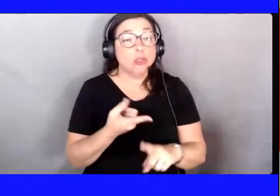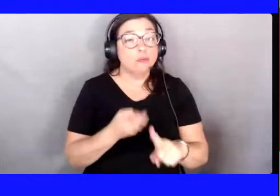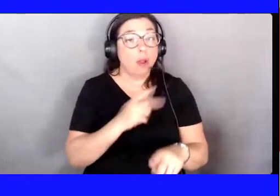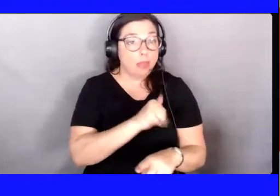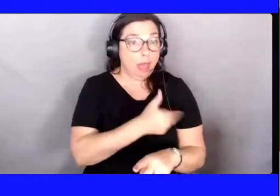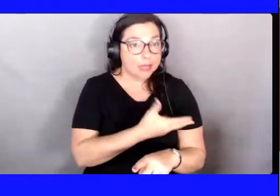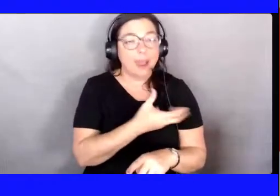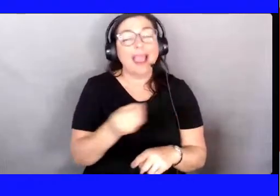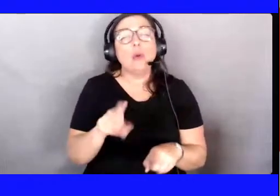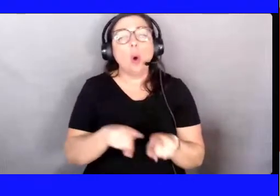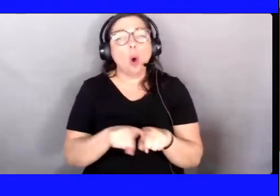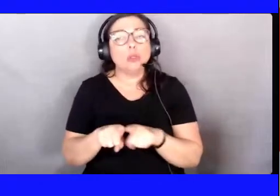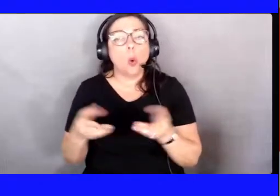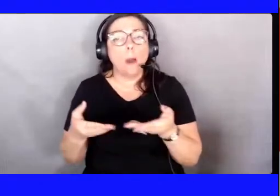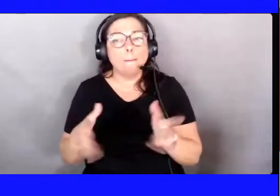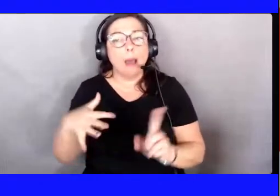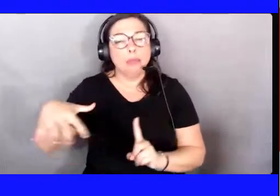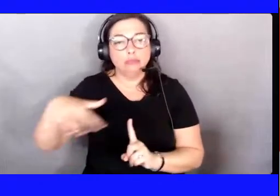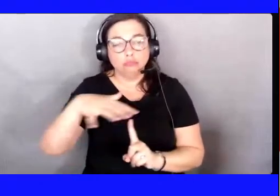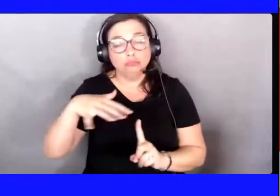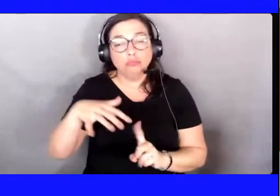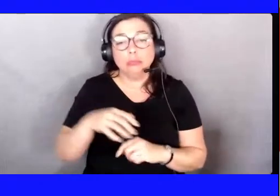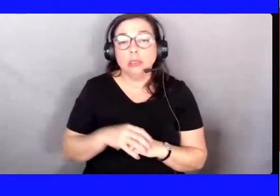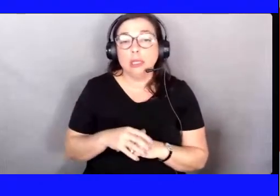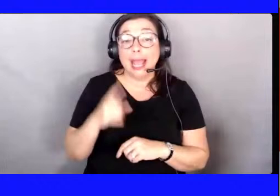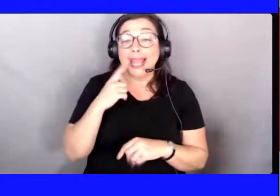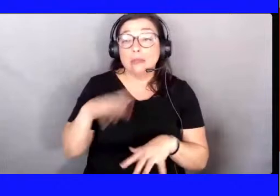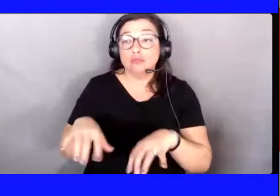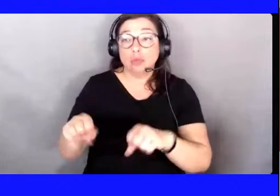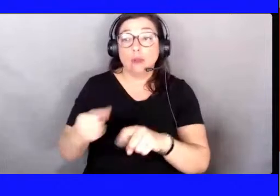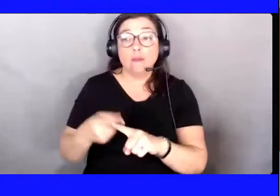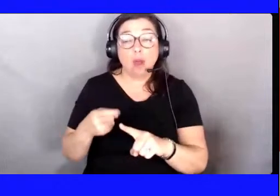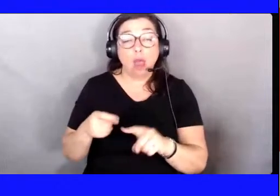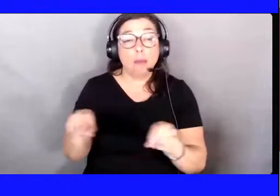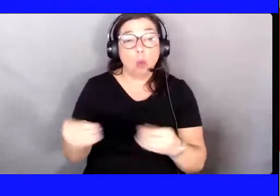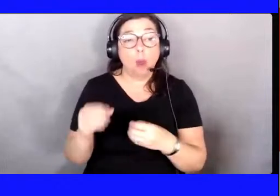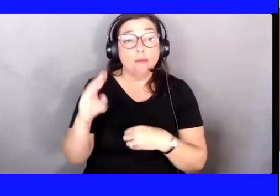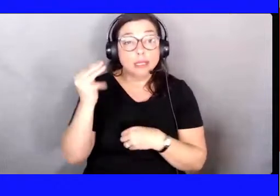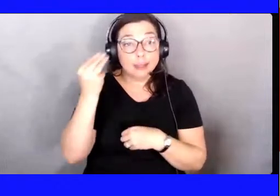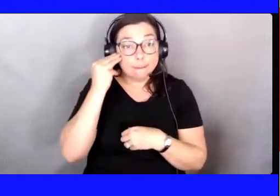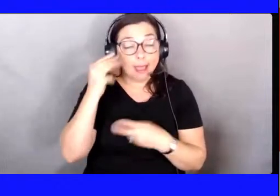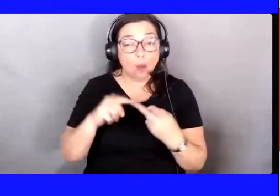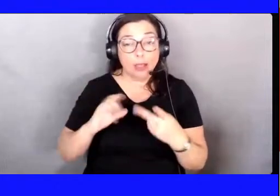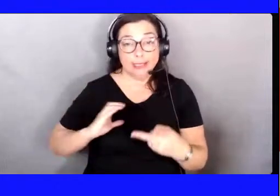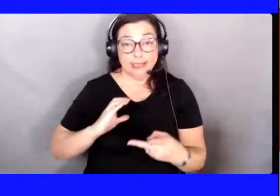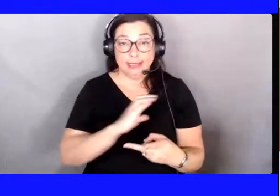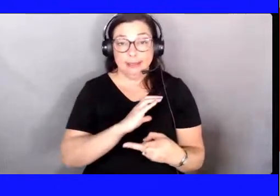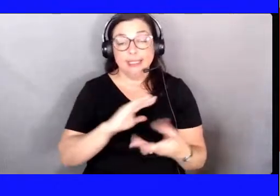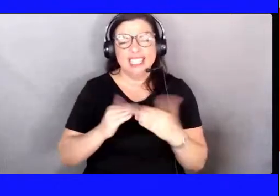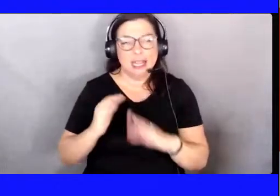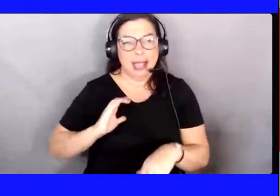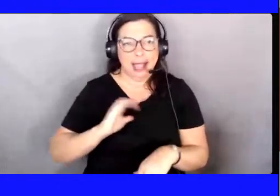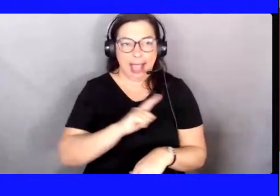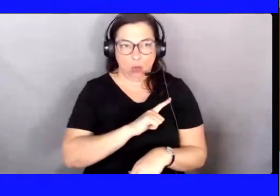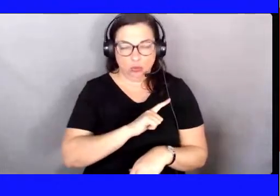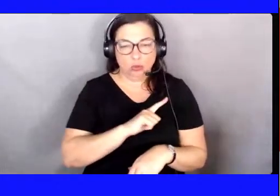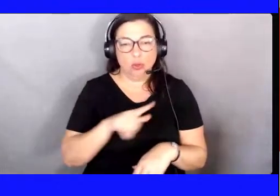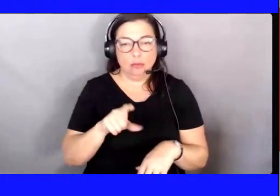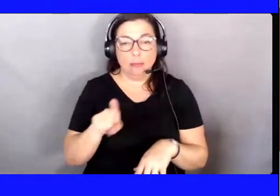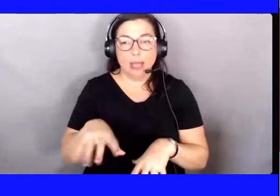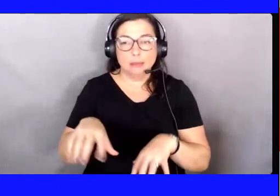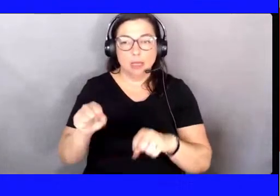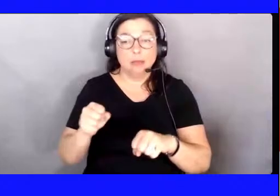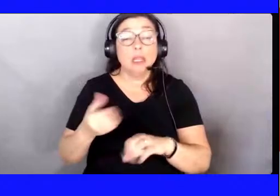plaza. Additional approvals by the Office of the Mayor and the City Council must be obtained pursuant to New York City Health